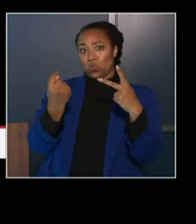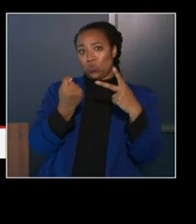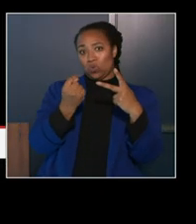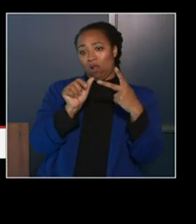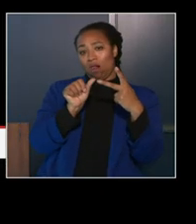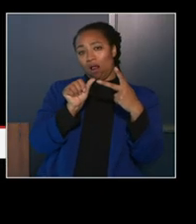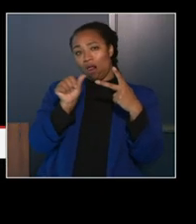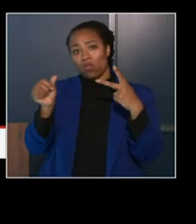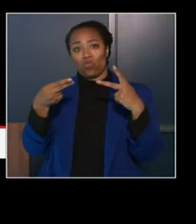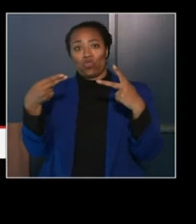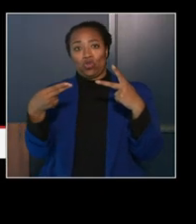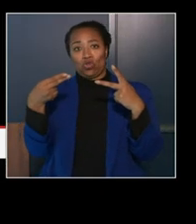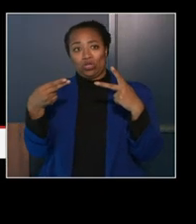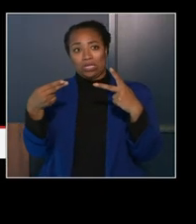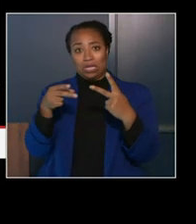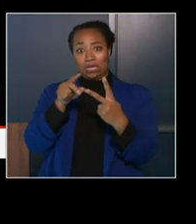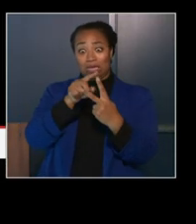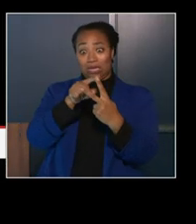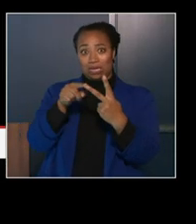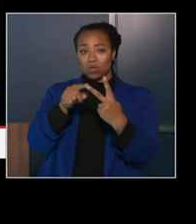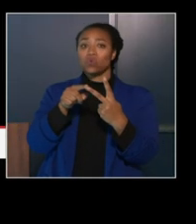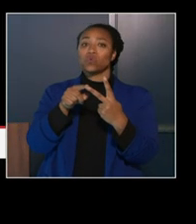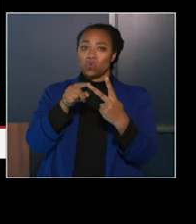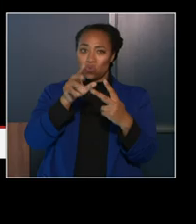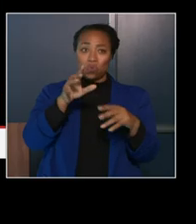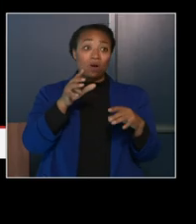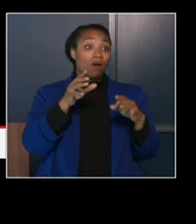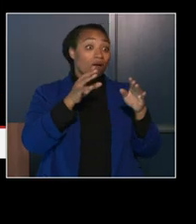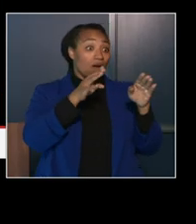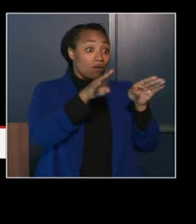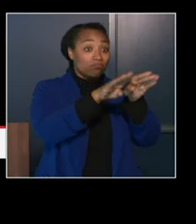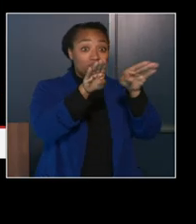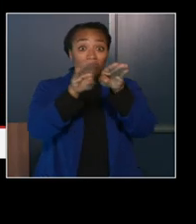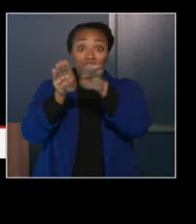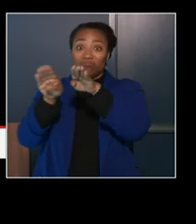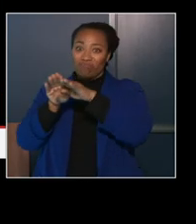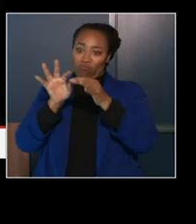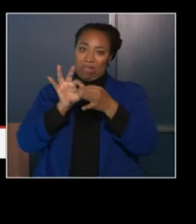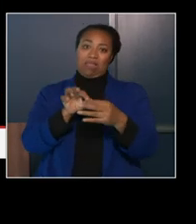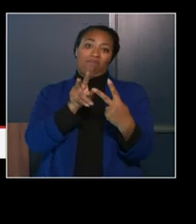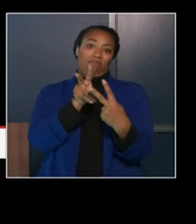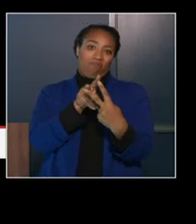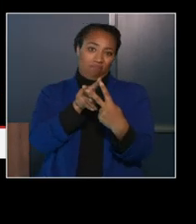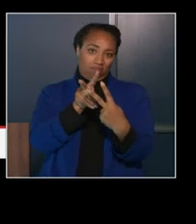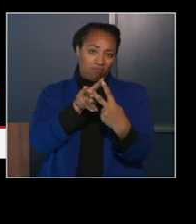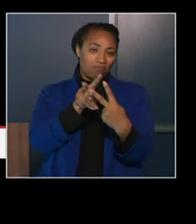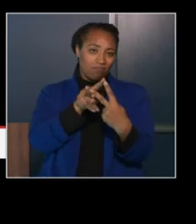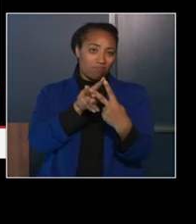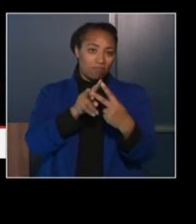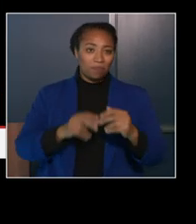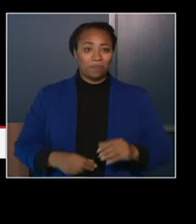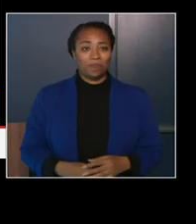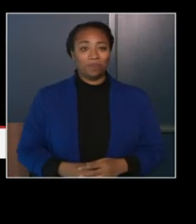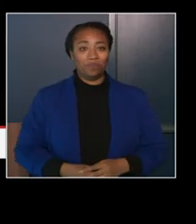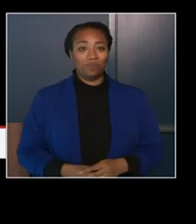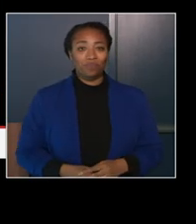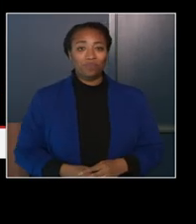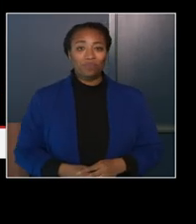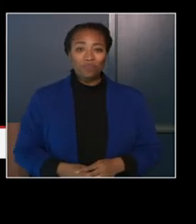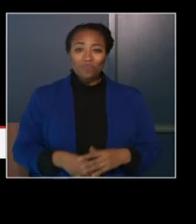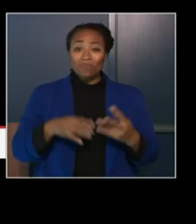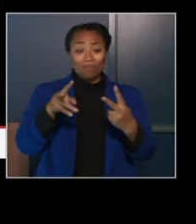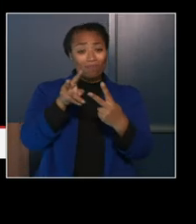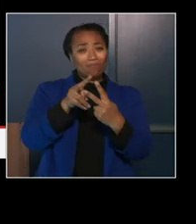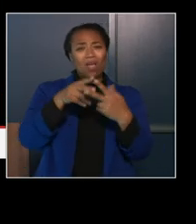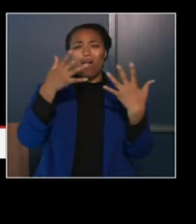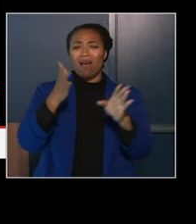those events. Both of those events will have been expected, and we expect that they will